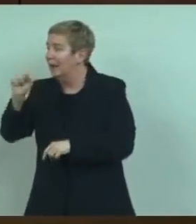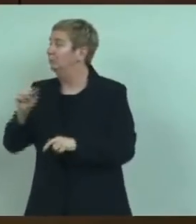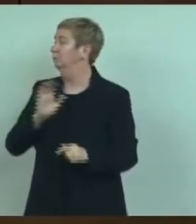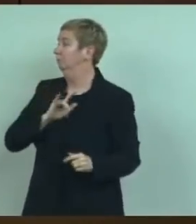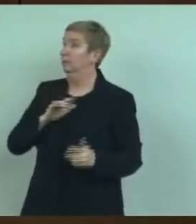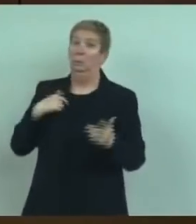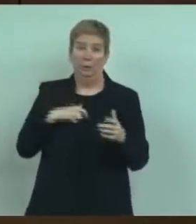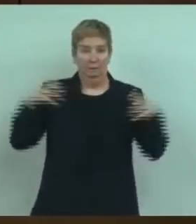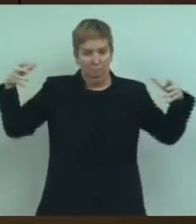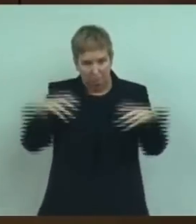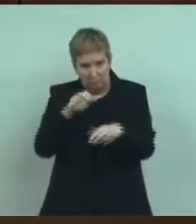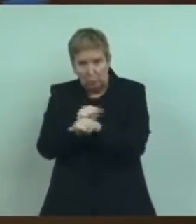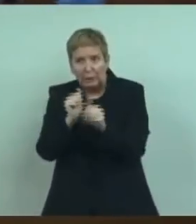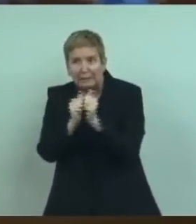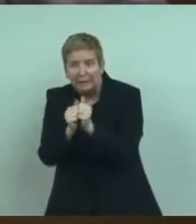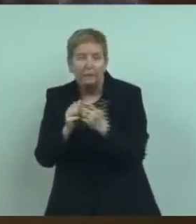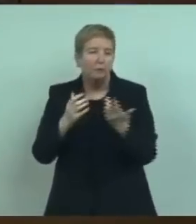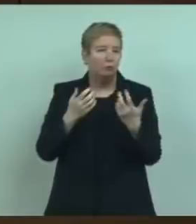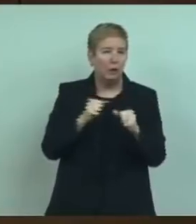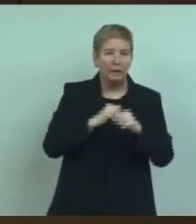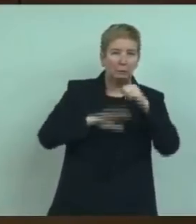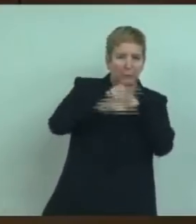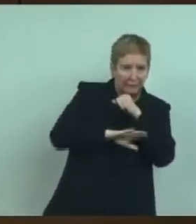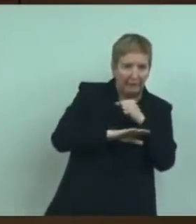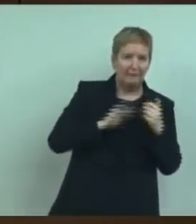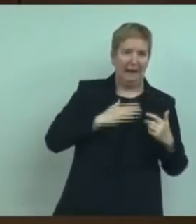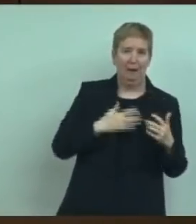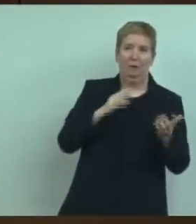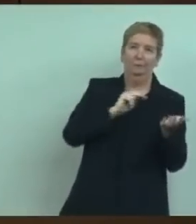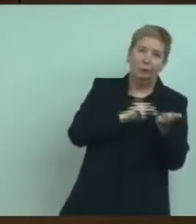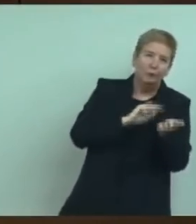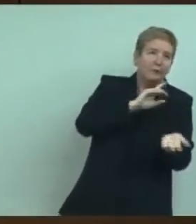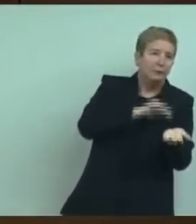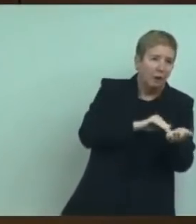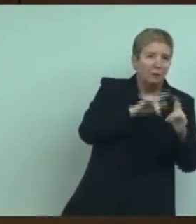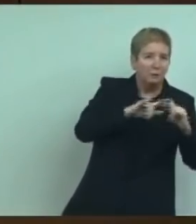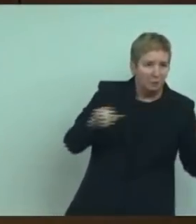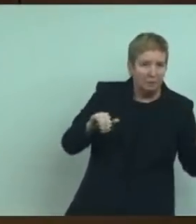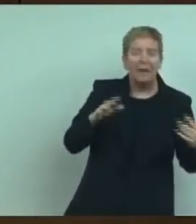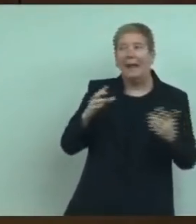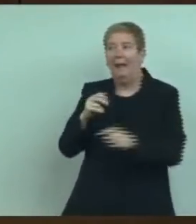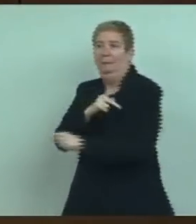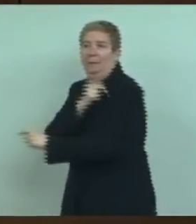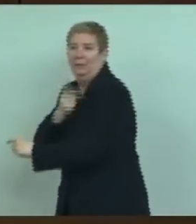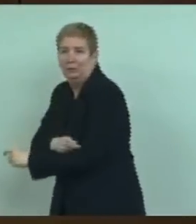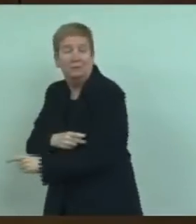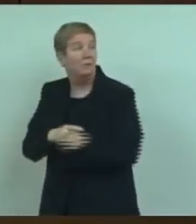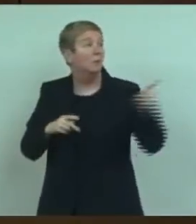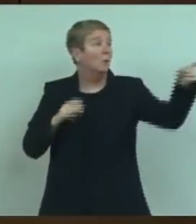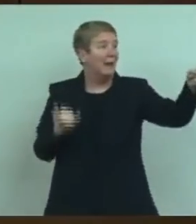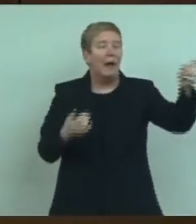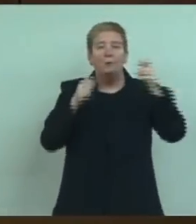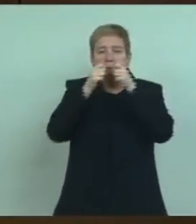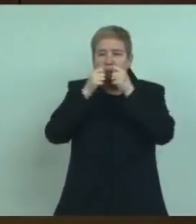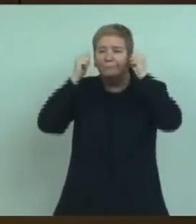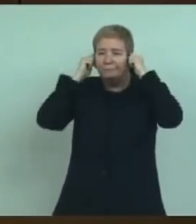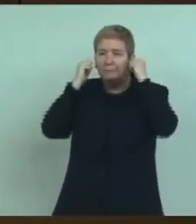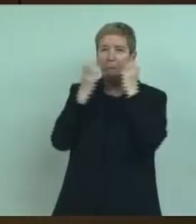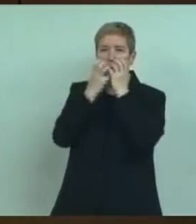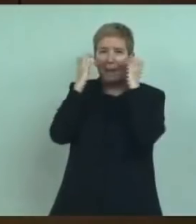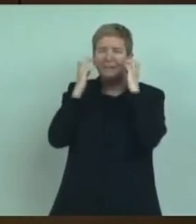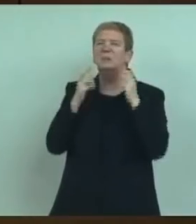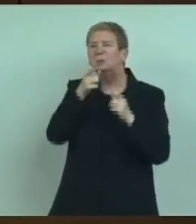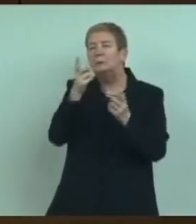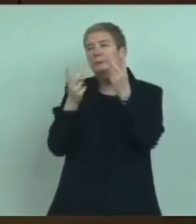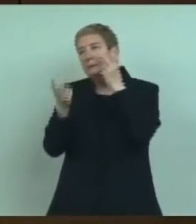on protecting our healthcare workers and our patients. Now, this is a surgical mask. I know that you see these all the time.